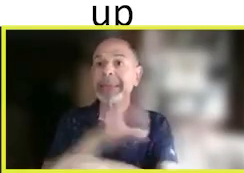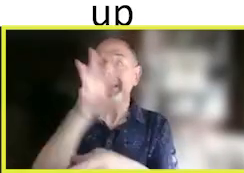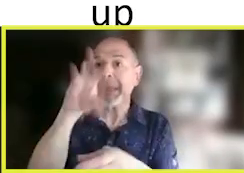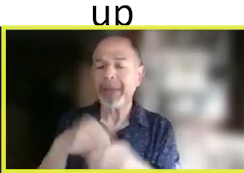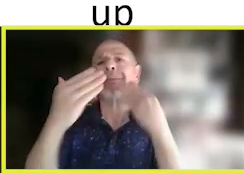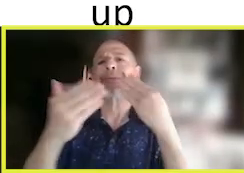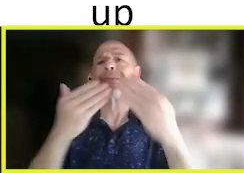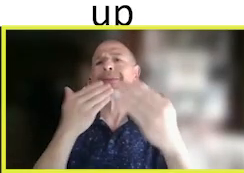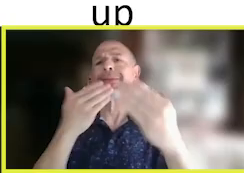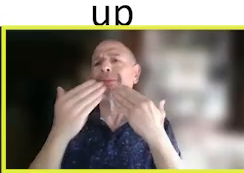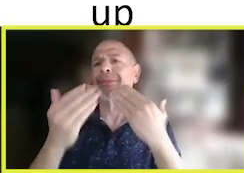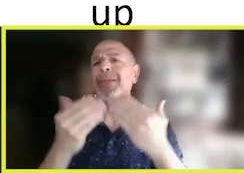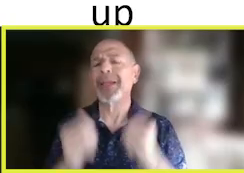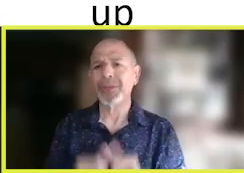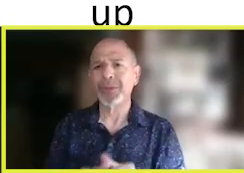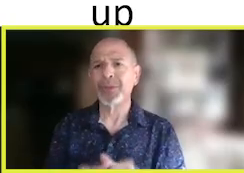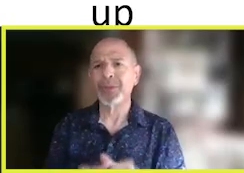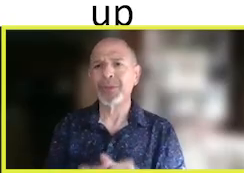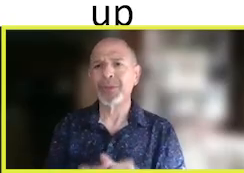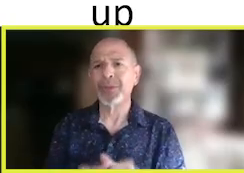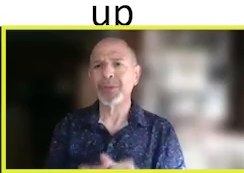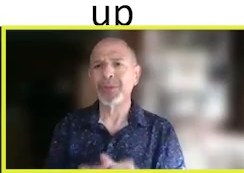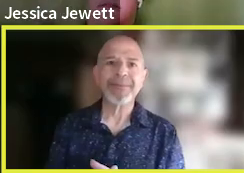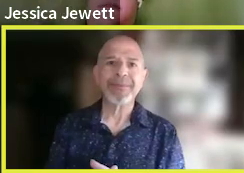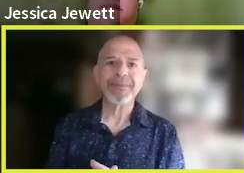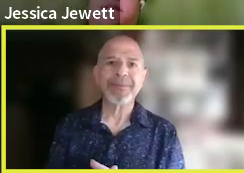you to everyone who participated in Special Olympics.